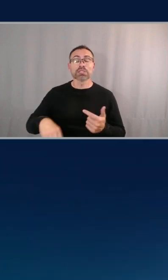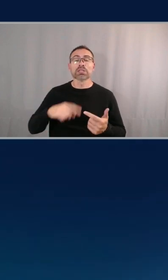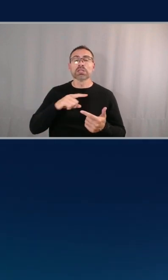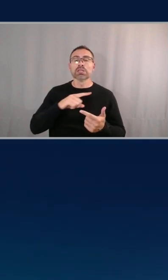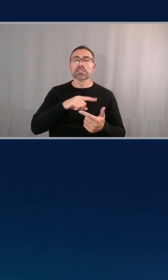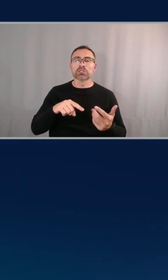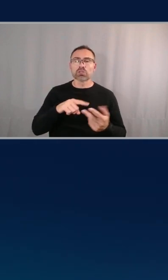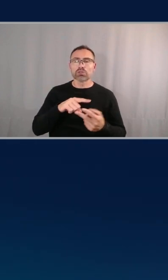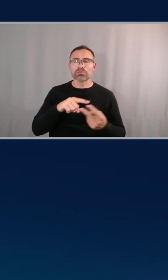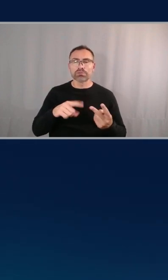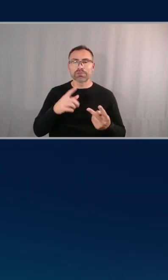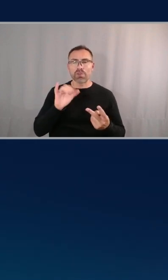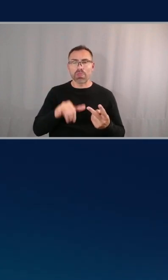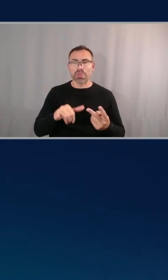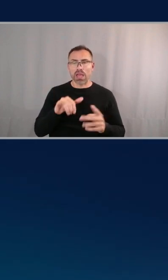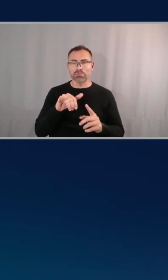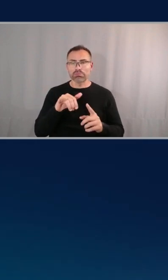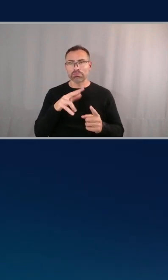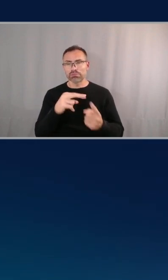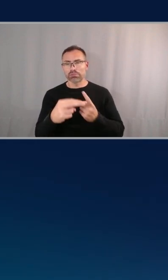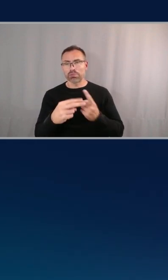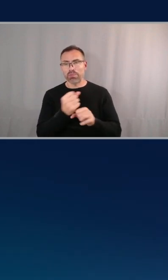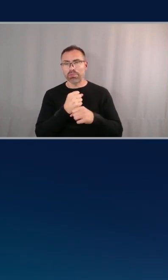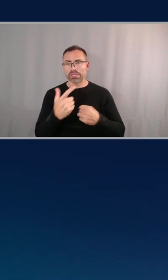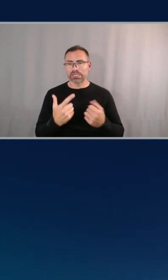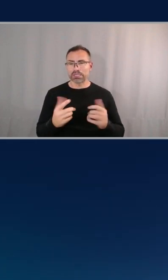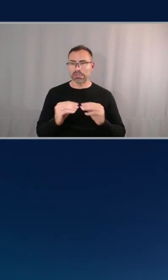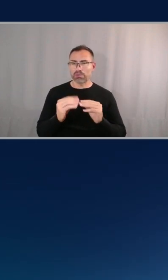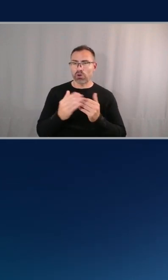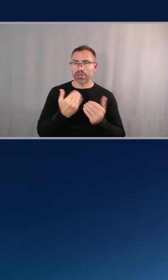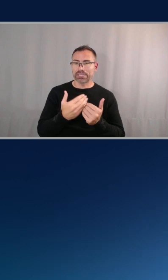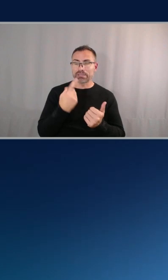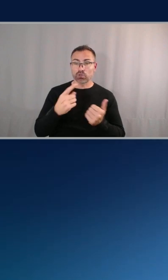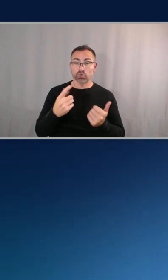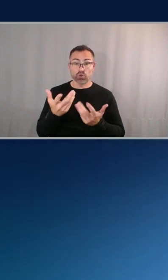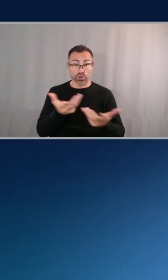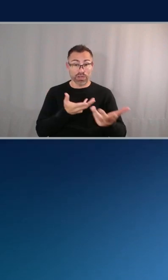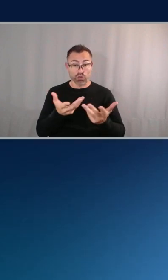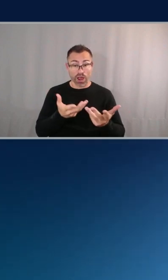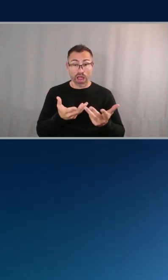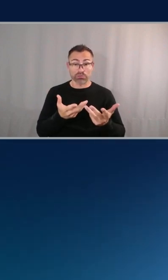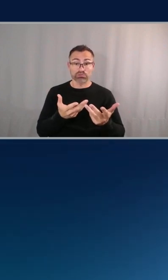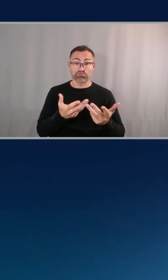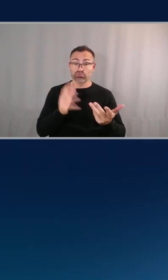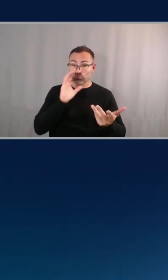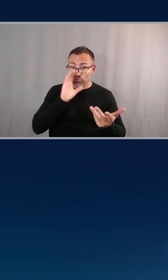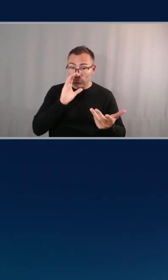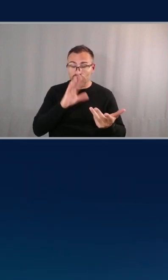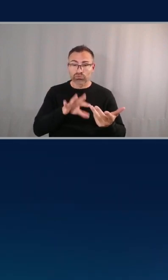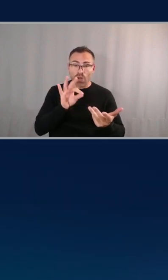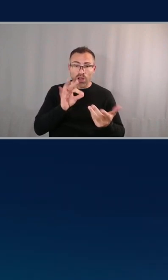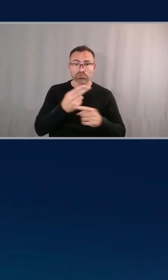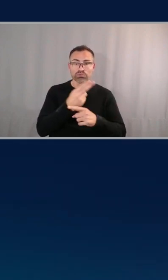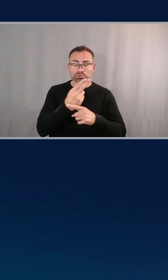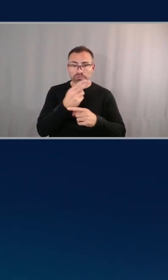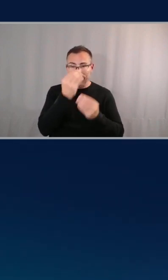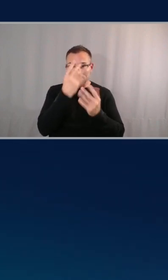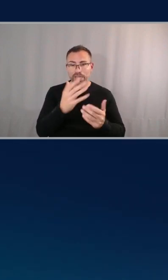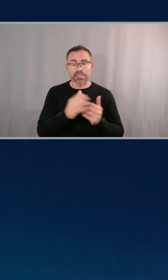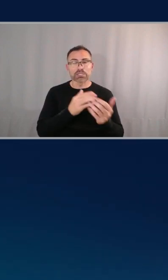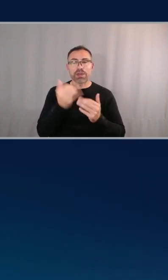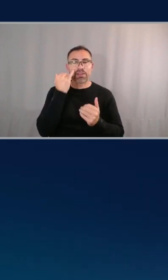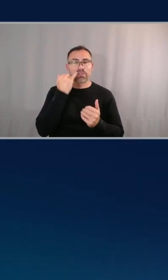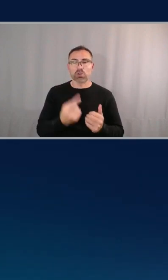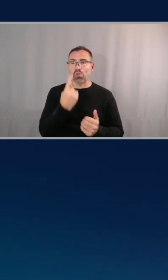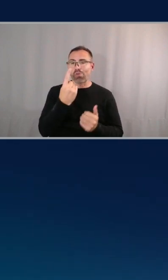standpoint, it basically makes it a lot easier for you to interact with the data regardless of whether it's in a single bucket. So